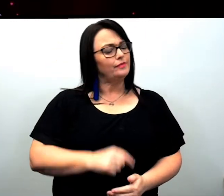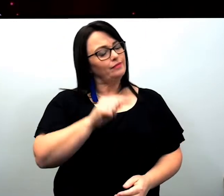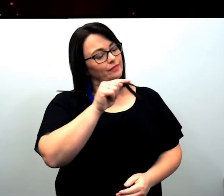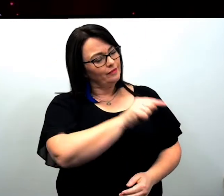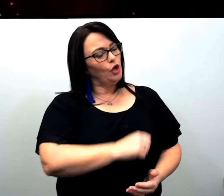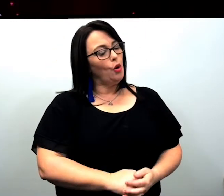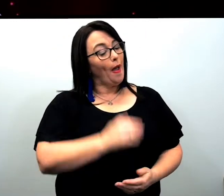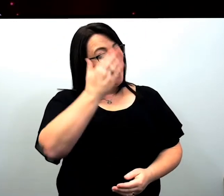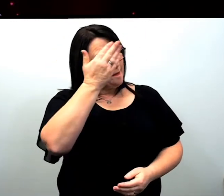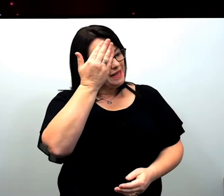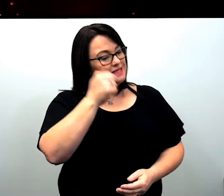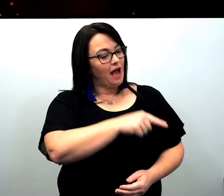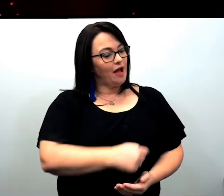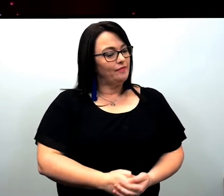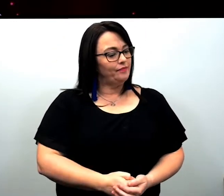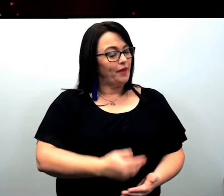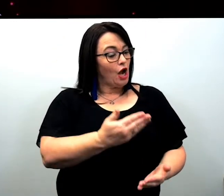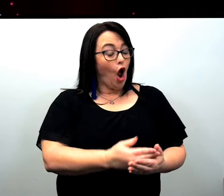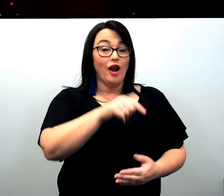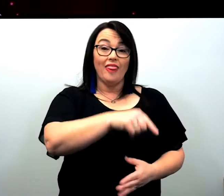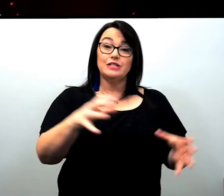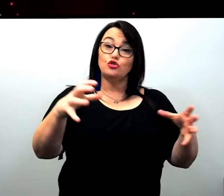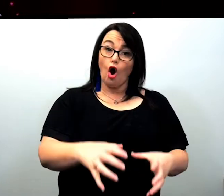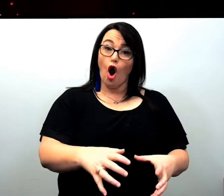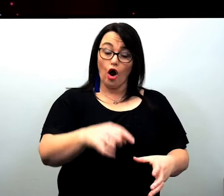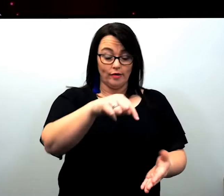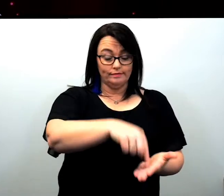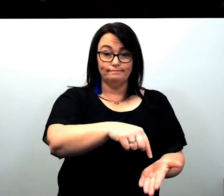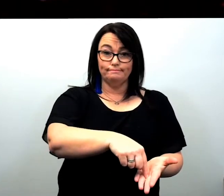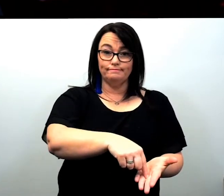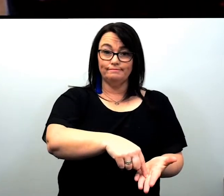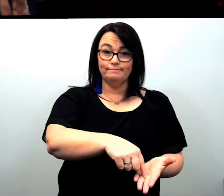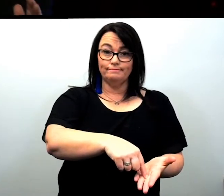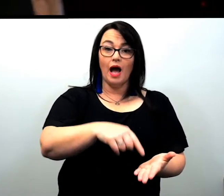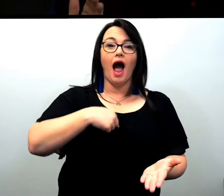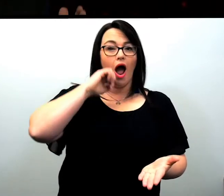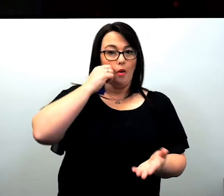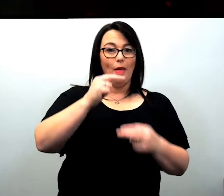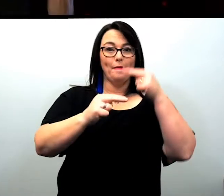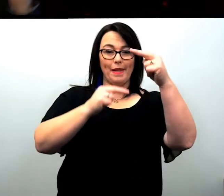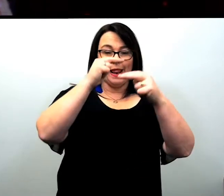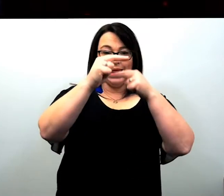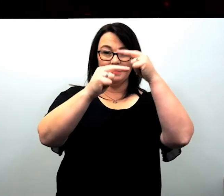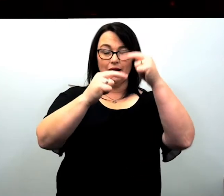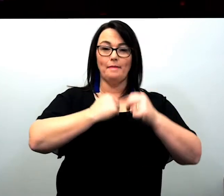this rock I will build my church. The very first time church is mentioned in the Bible.